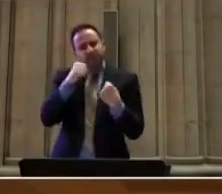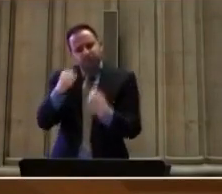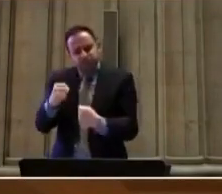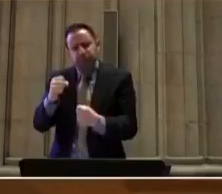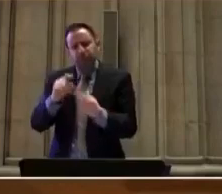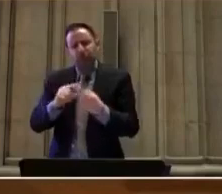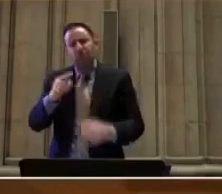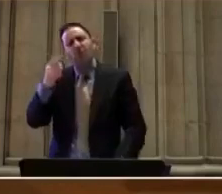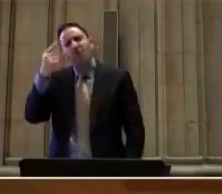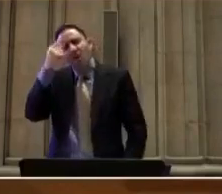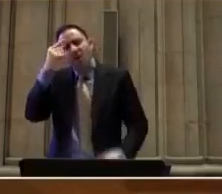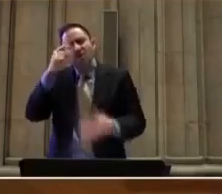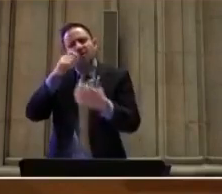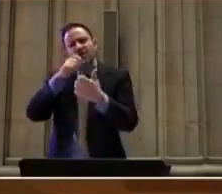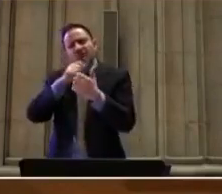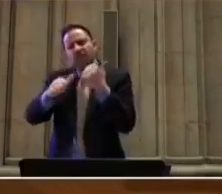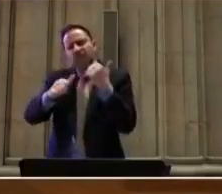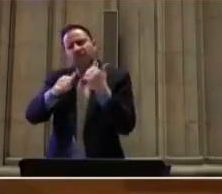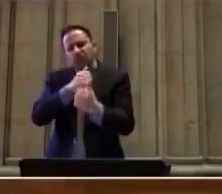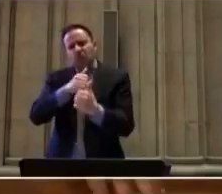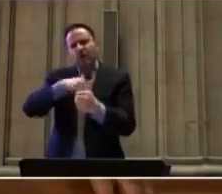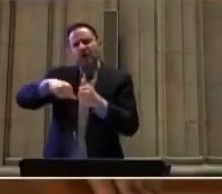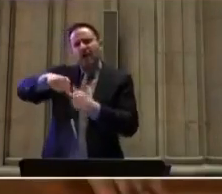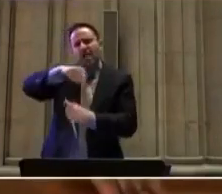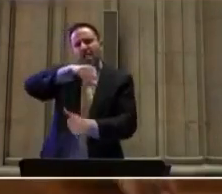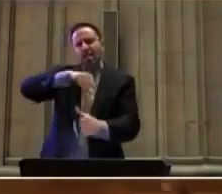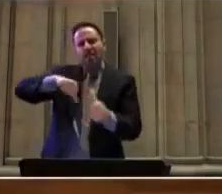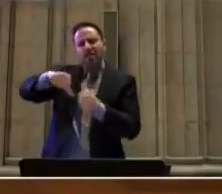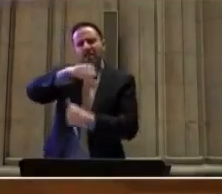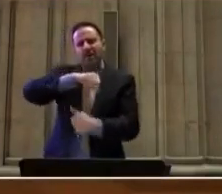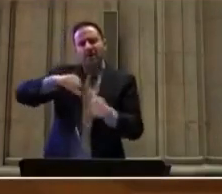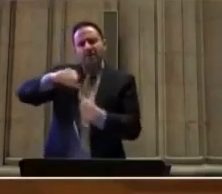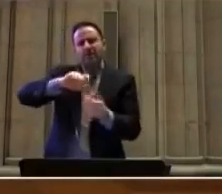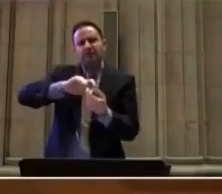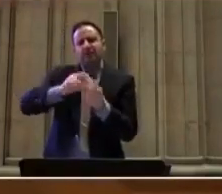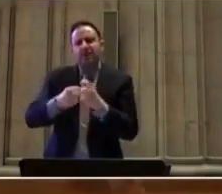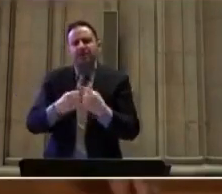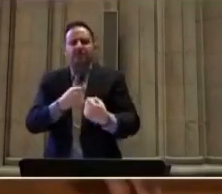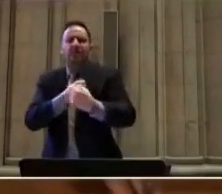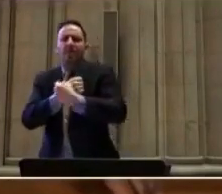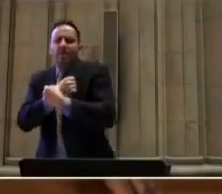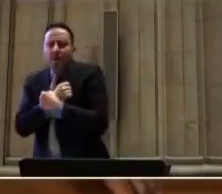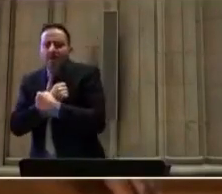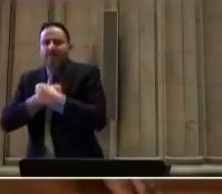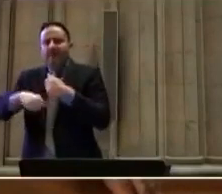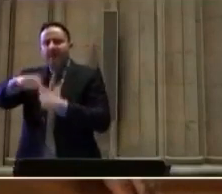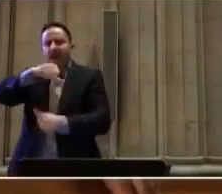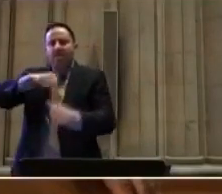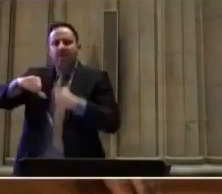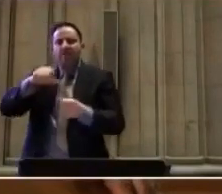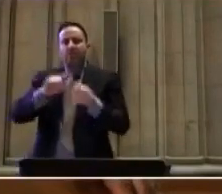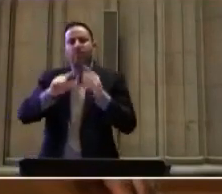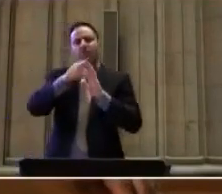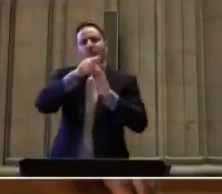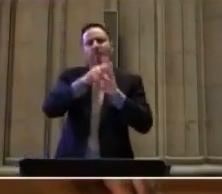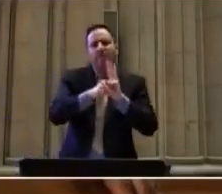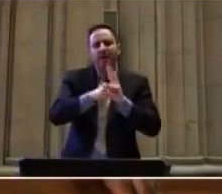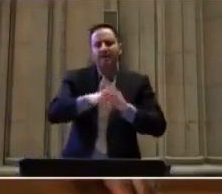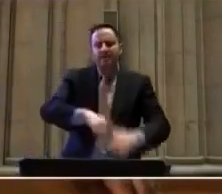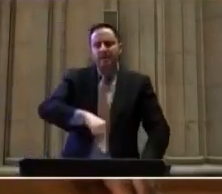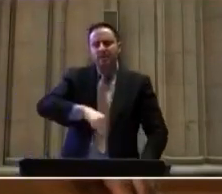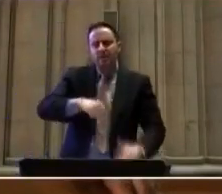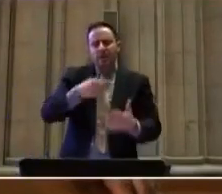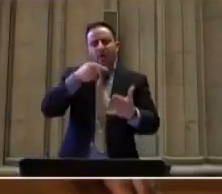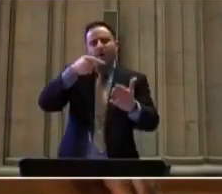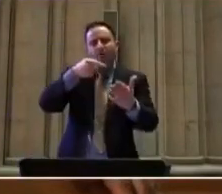thoughts of destroying one another give way to deeds of embracing each other, until our policies prove our